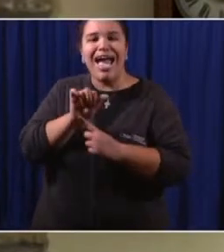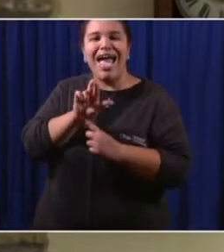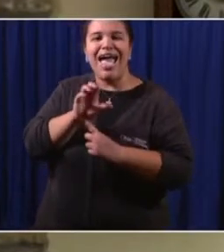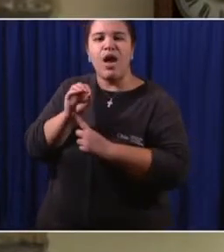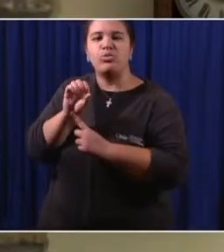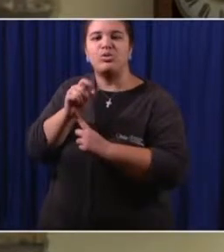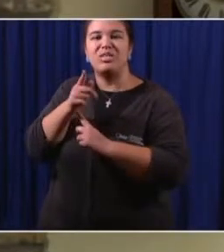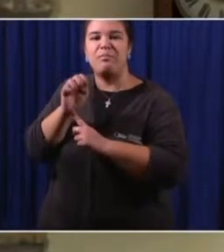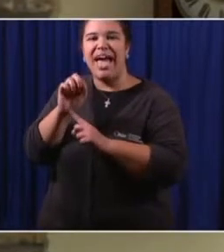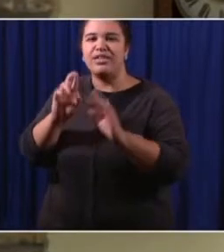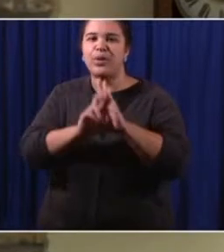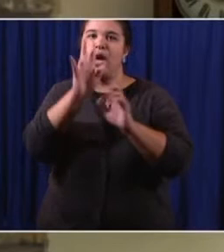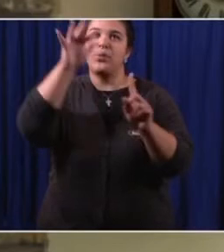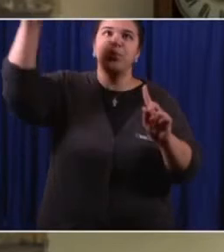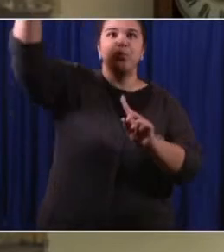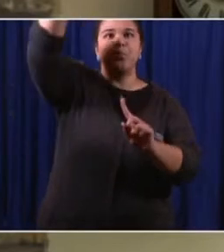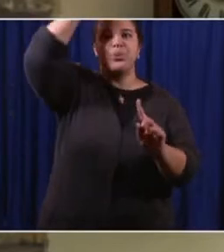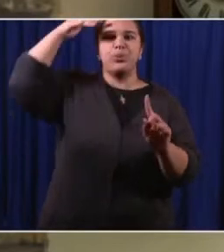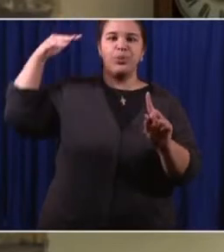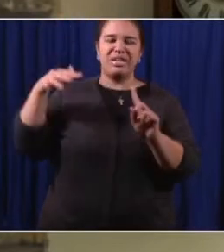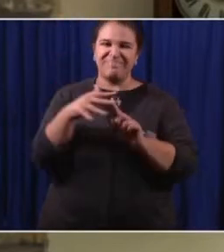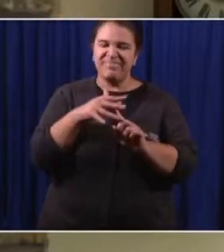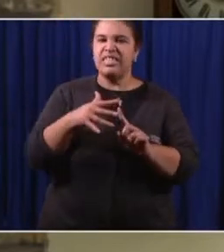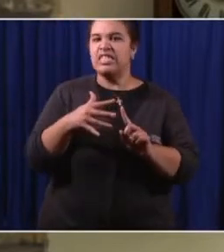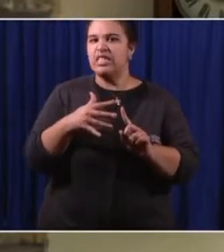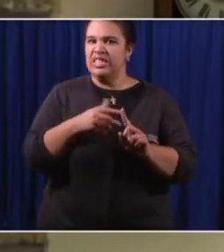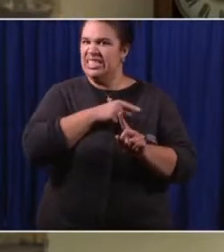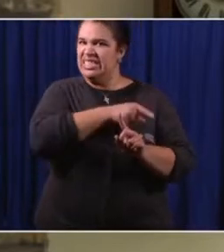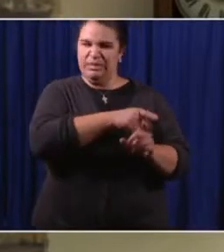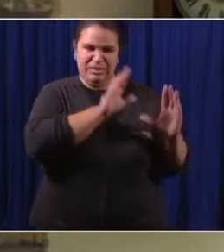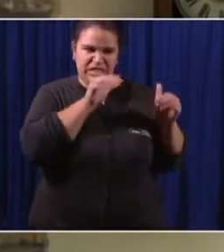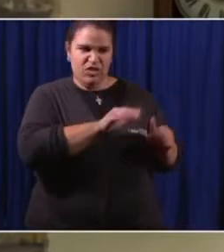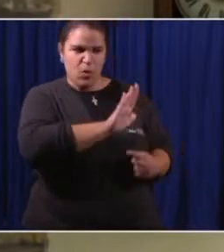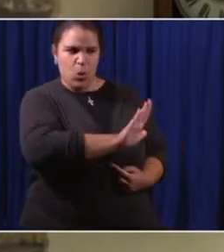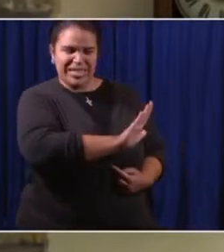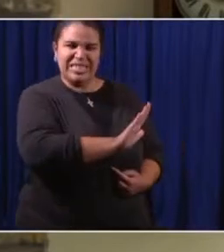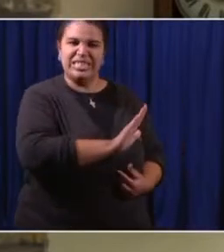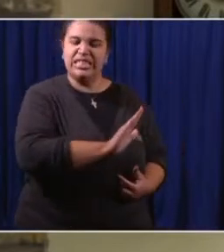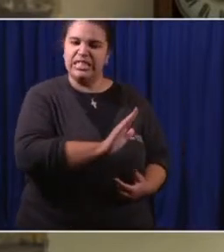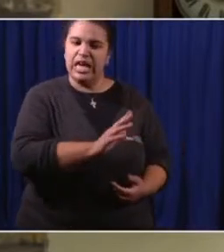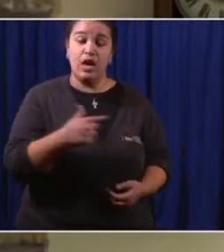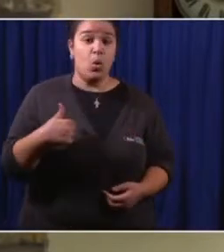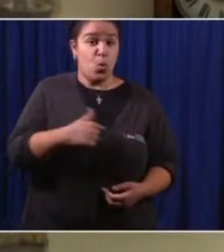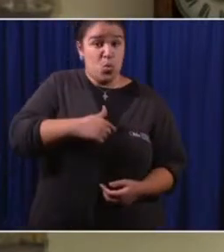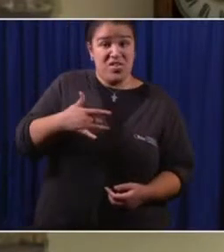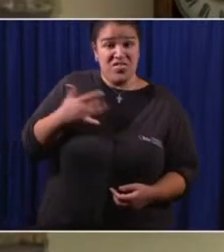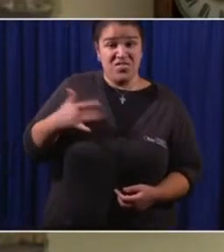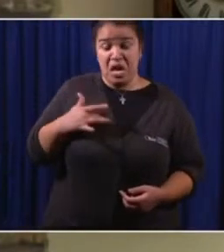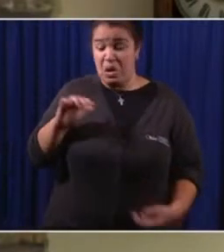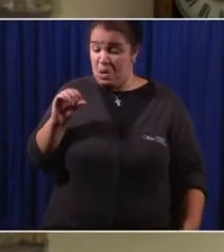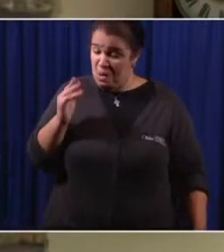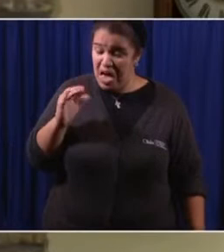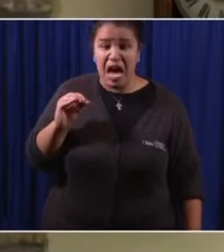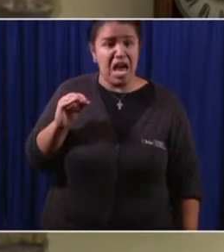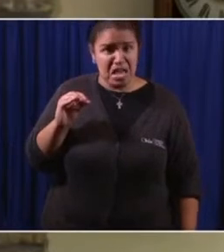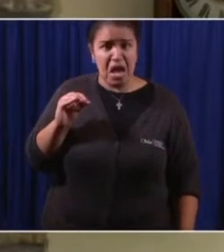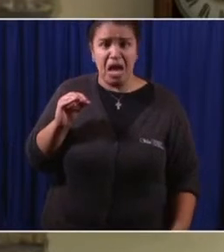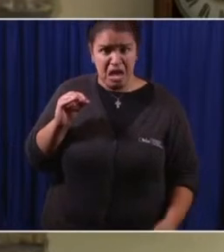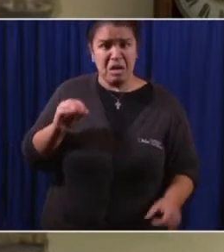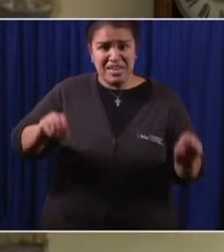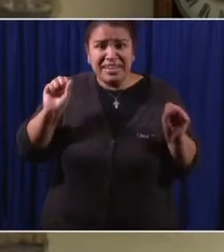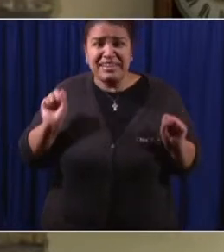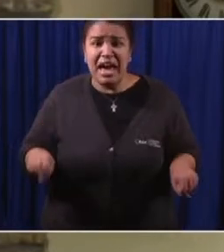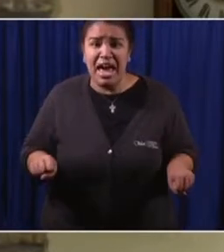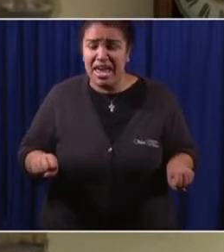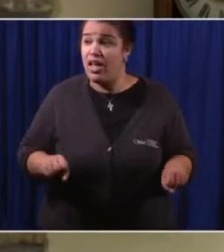working on this as well. So we think we're very, very competitive. We think this is where, those